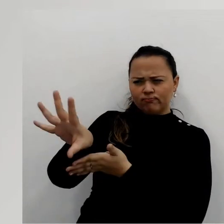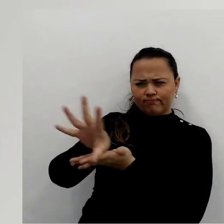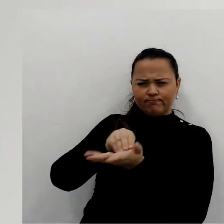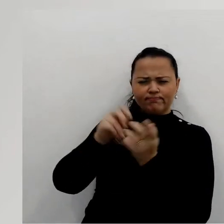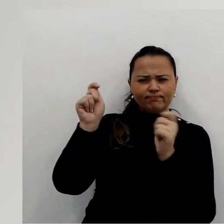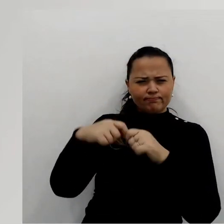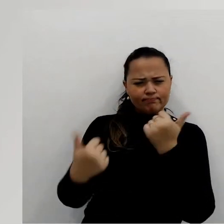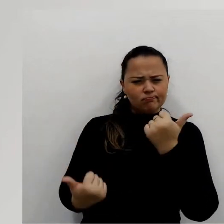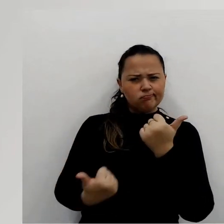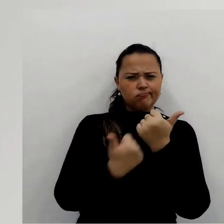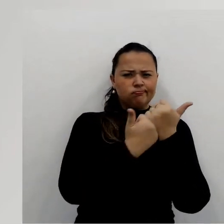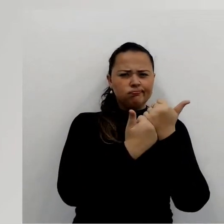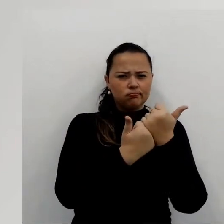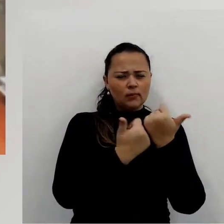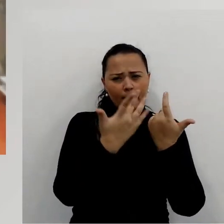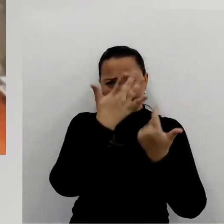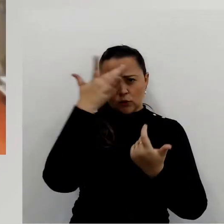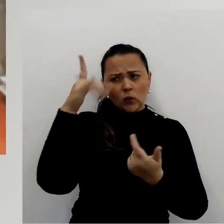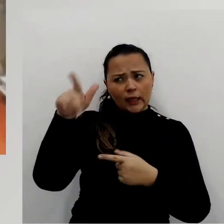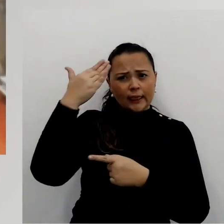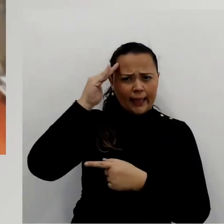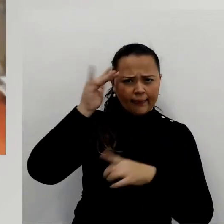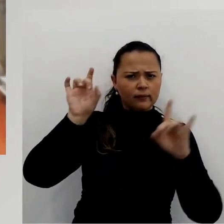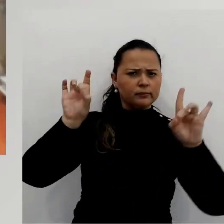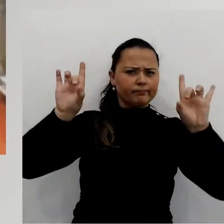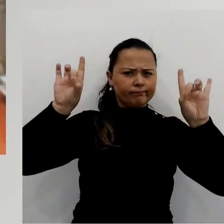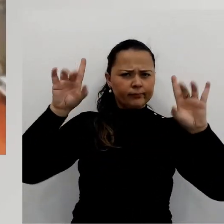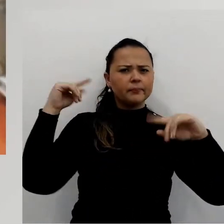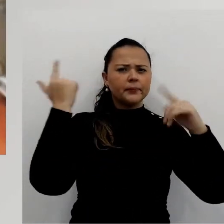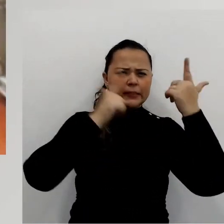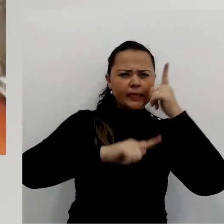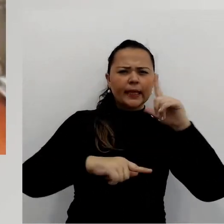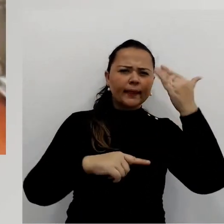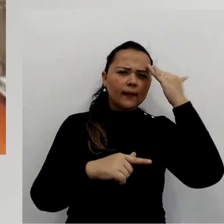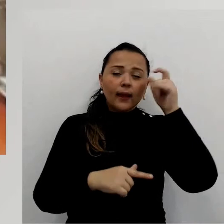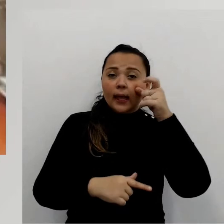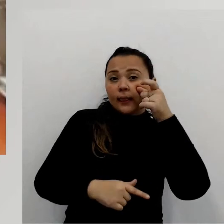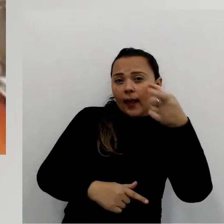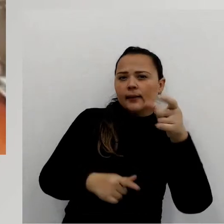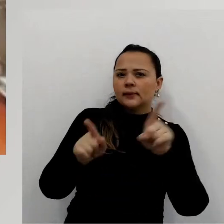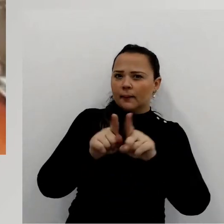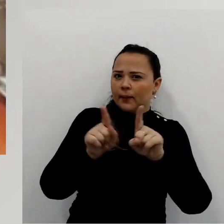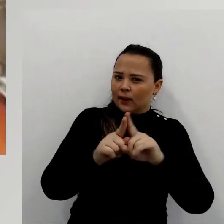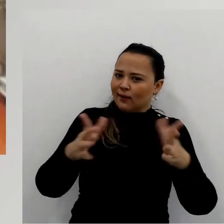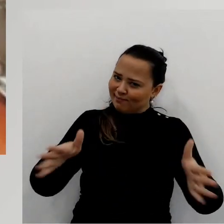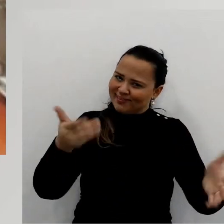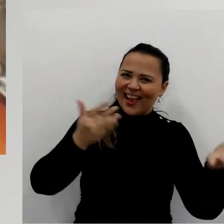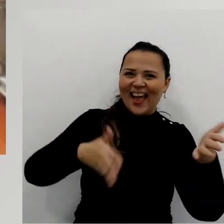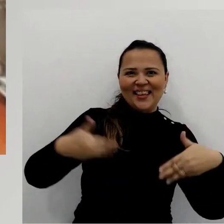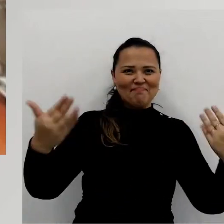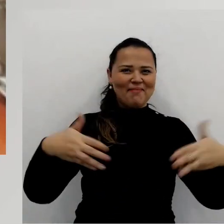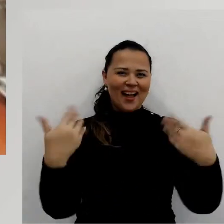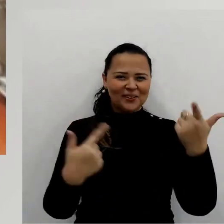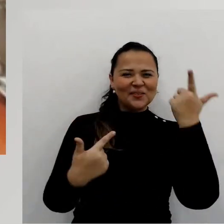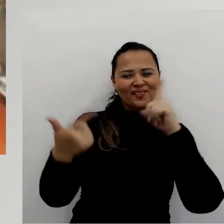who understands it and who's interested and excited to be able to take on some of these